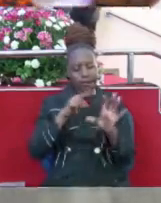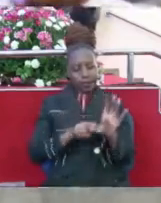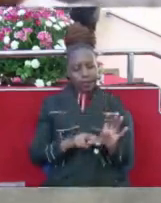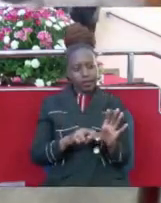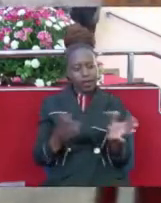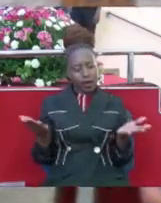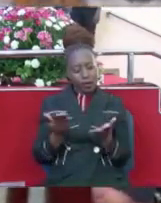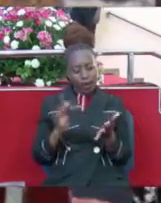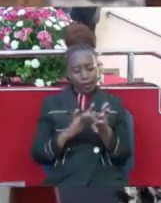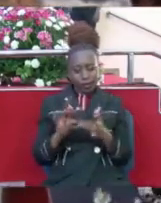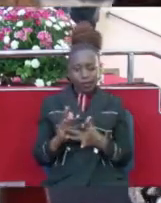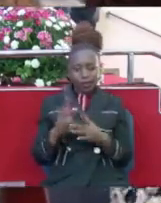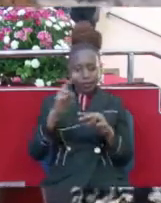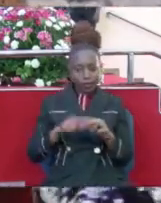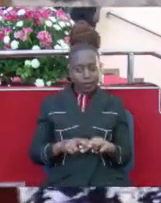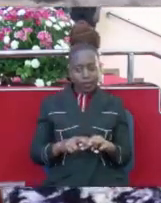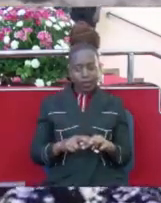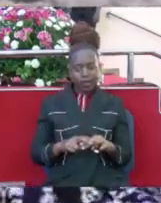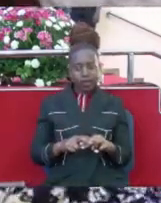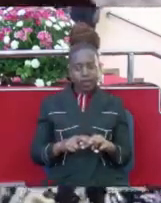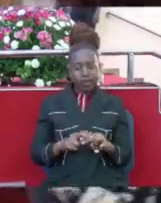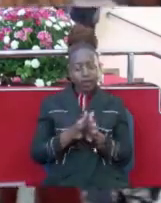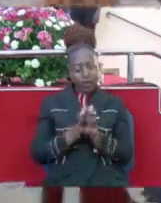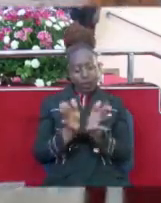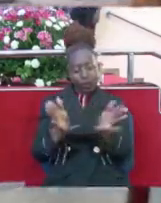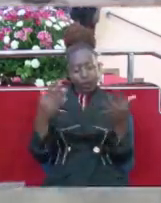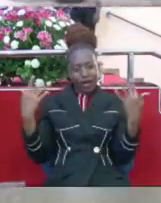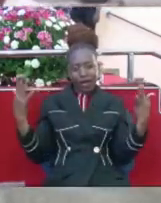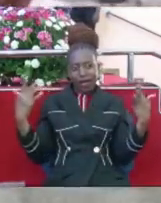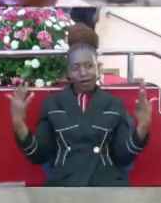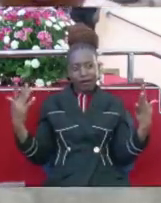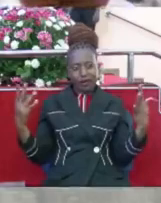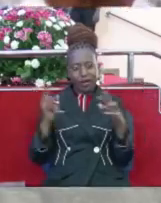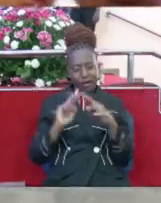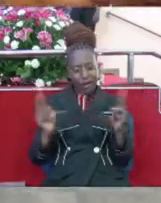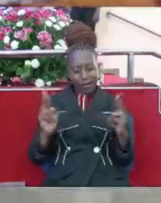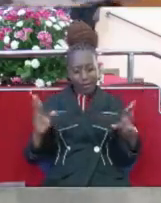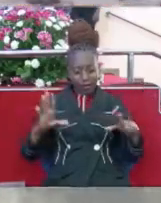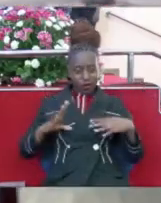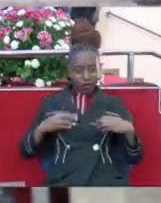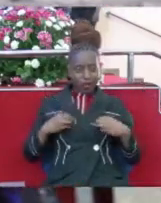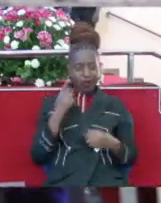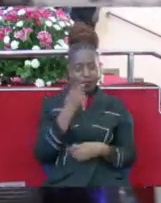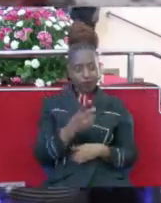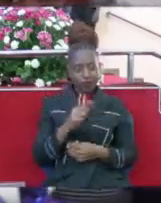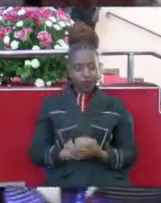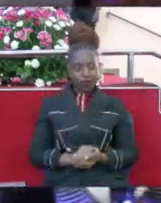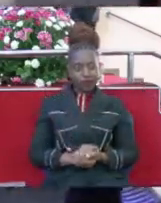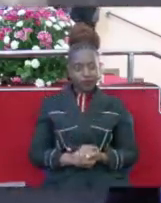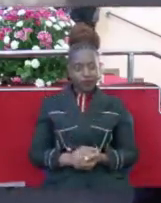open wide. Yesu amekaa na mikono yake ameifungua. He is willing to receive you. Yuko tayari kukupokeeni. As the rest